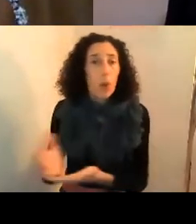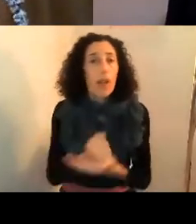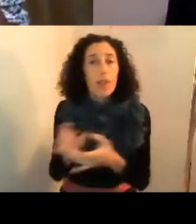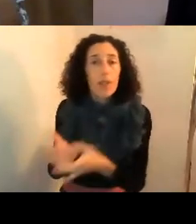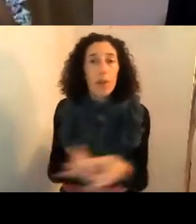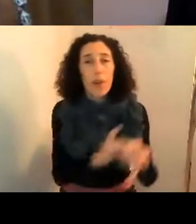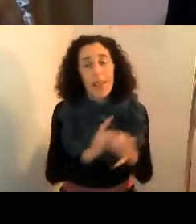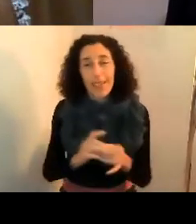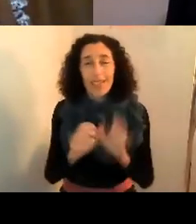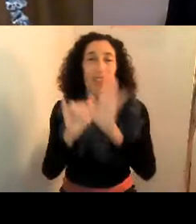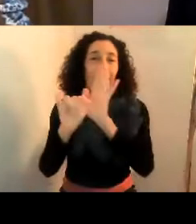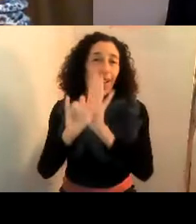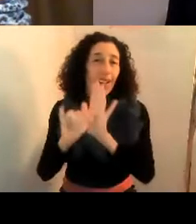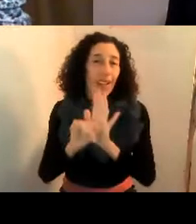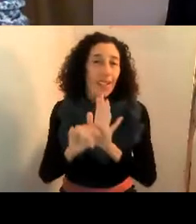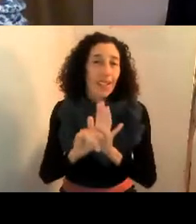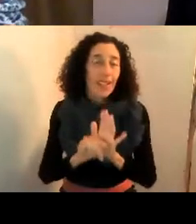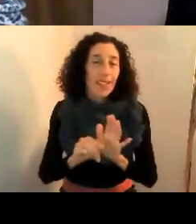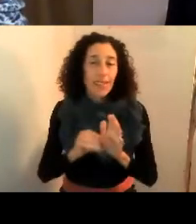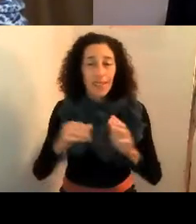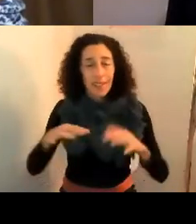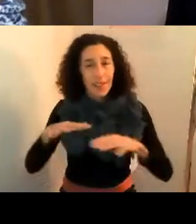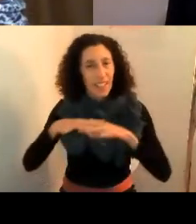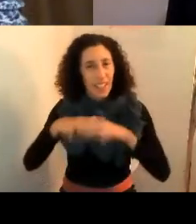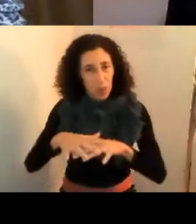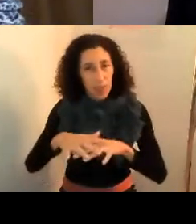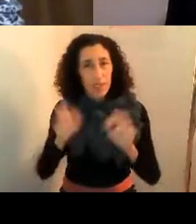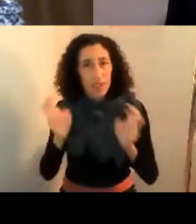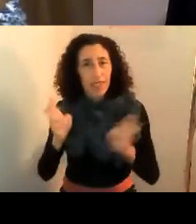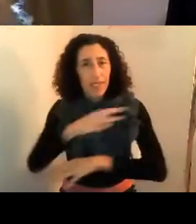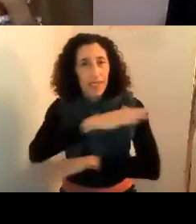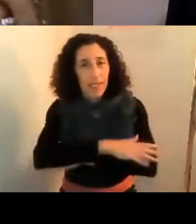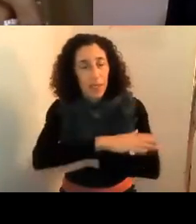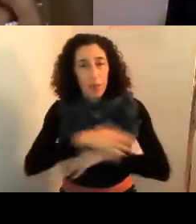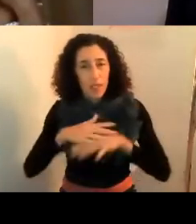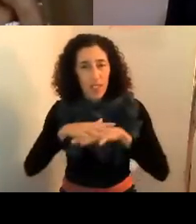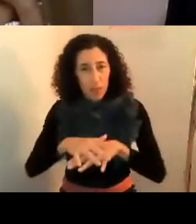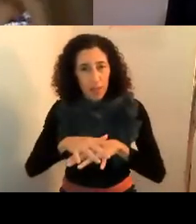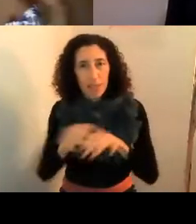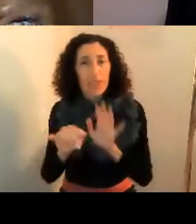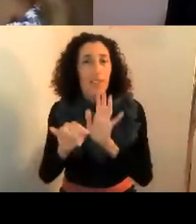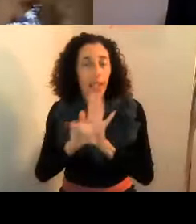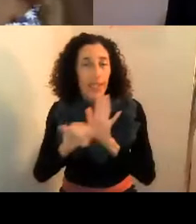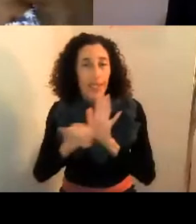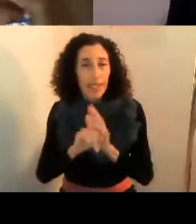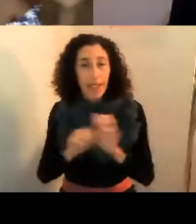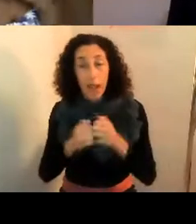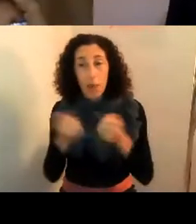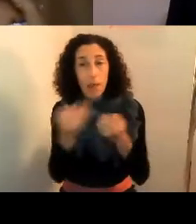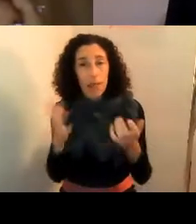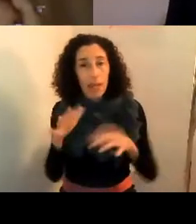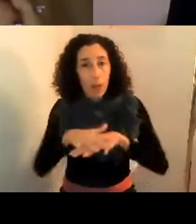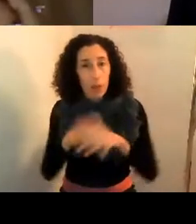seats at a very intersectional table. It all has value. It's all important. So that's kind of how I think